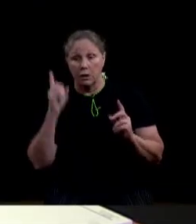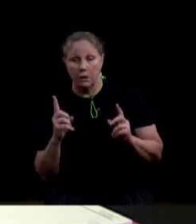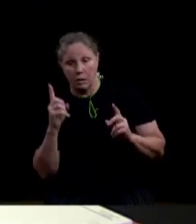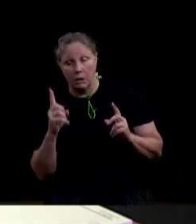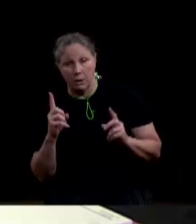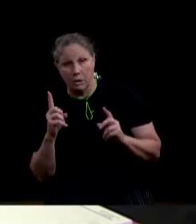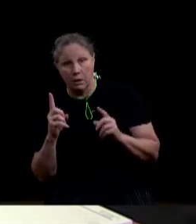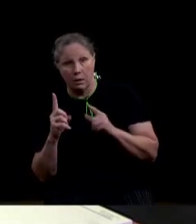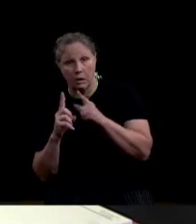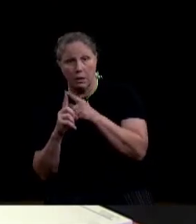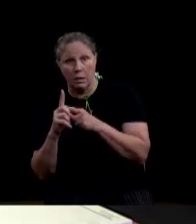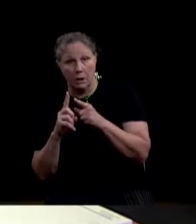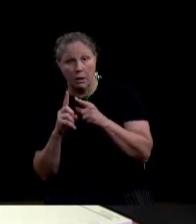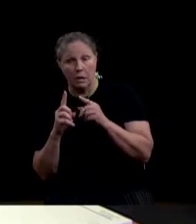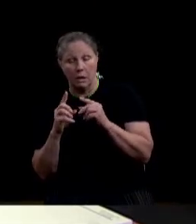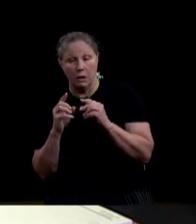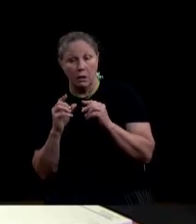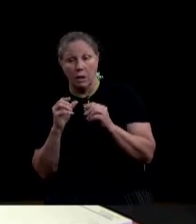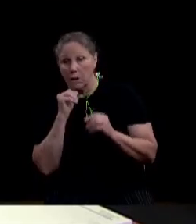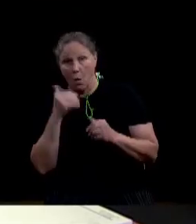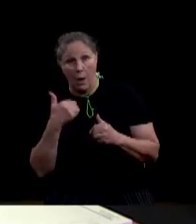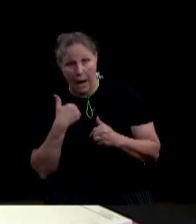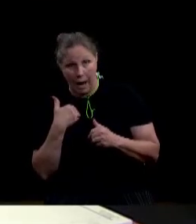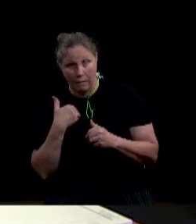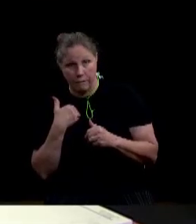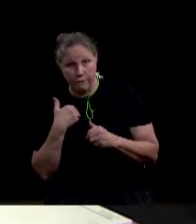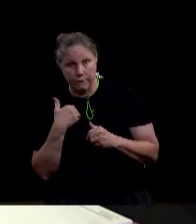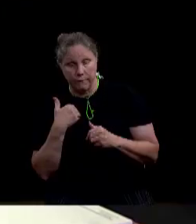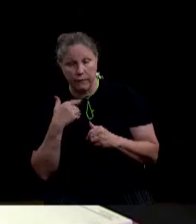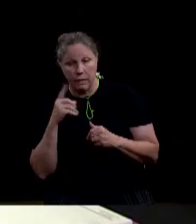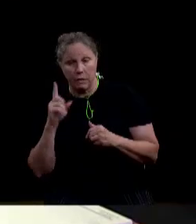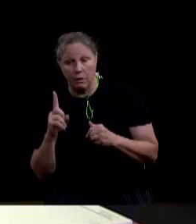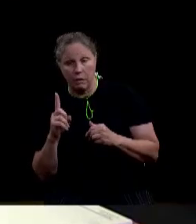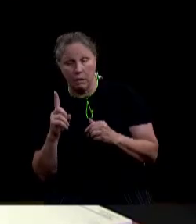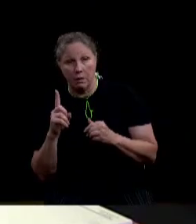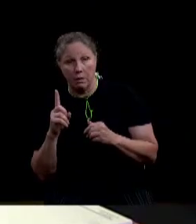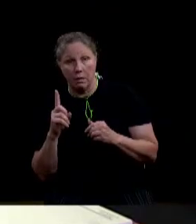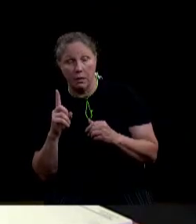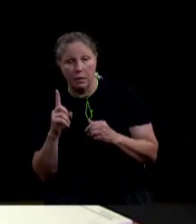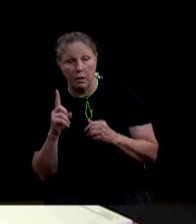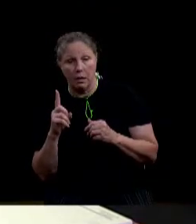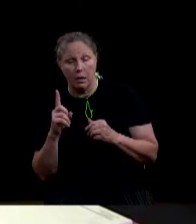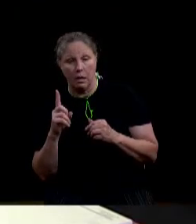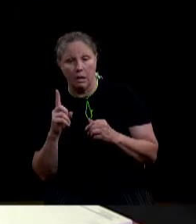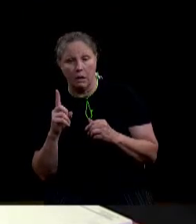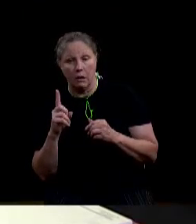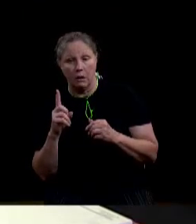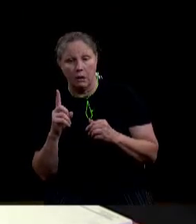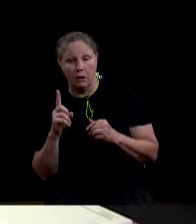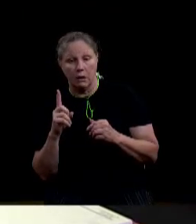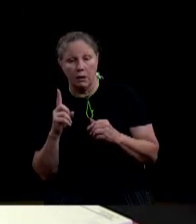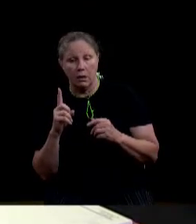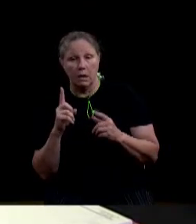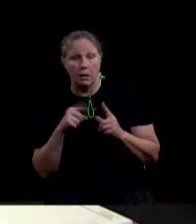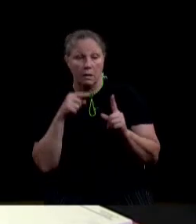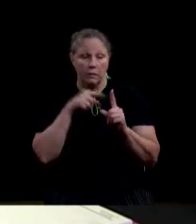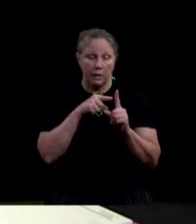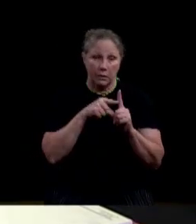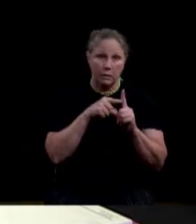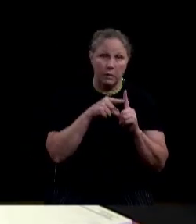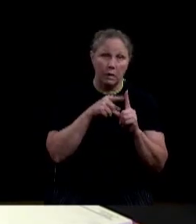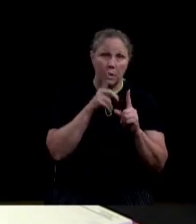as a means of source control from the infected person. So if